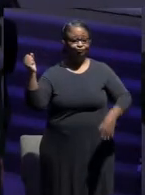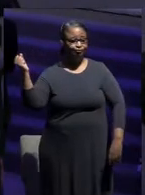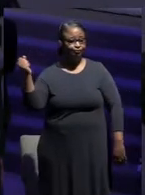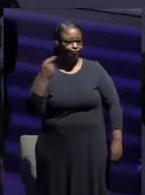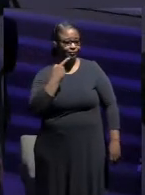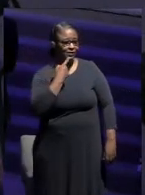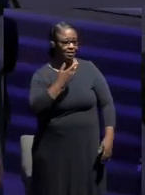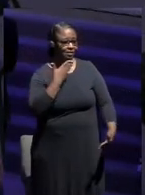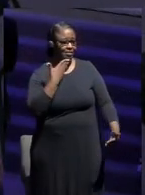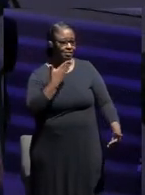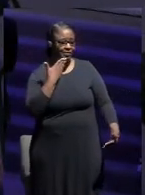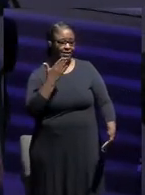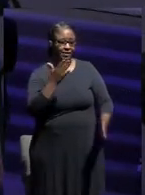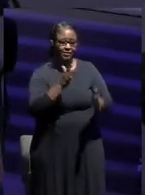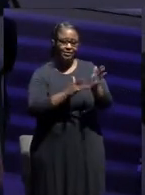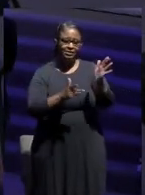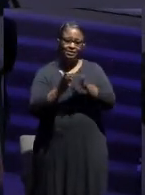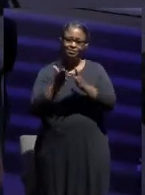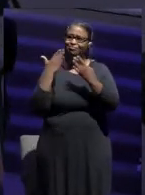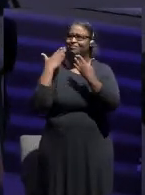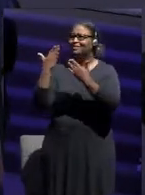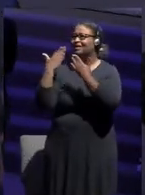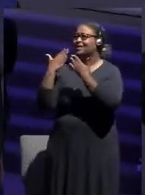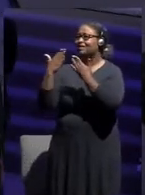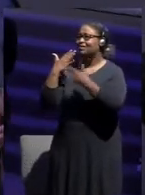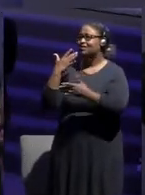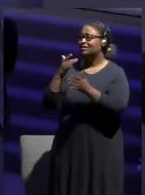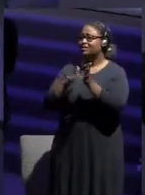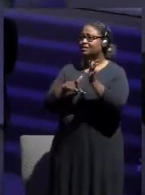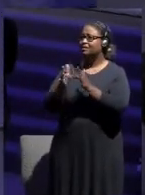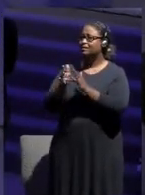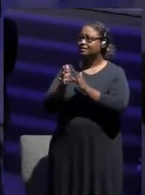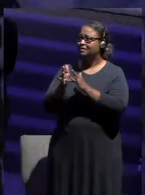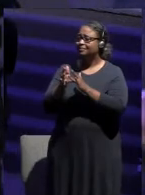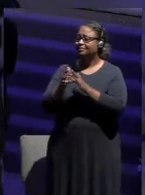you, Jesus. Thank you, Jesus. Thank you, Jesus. Thank you, Jesus.